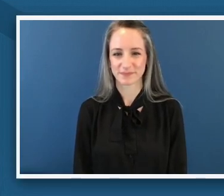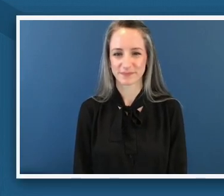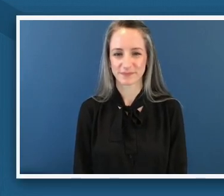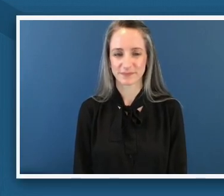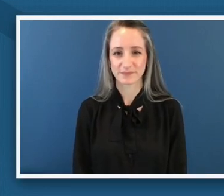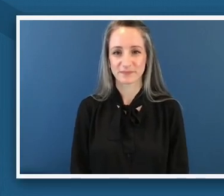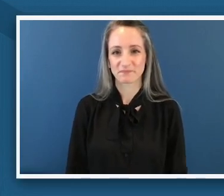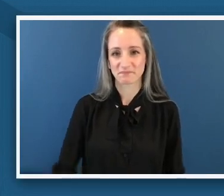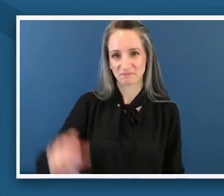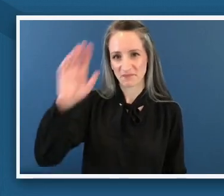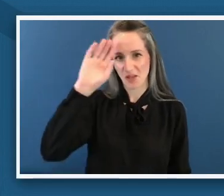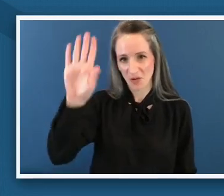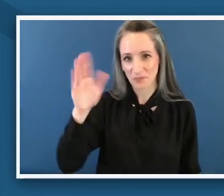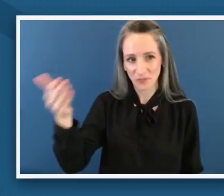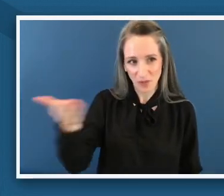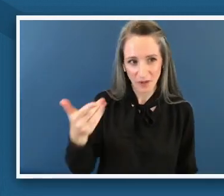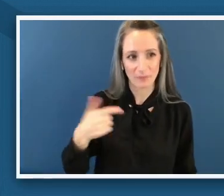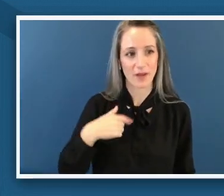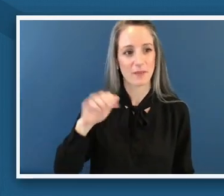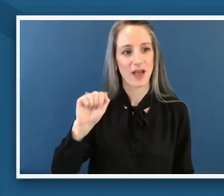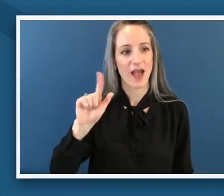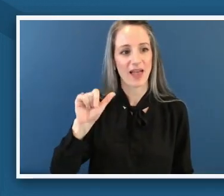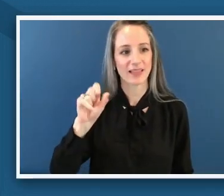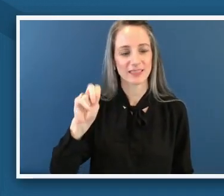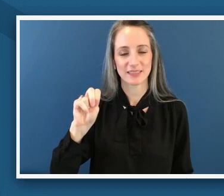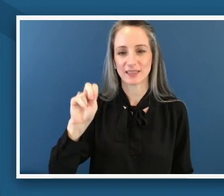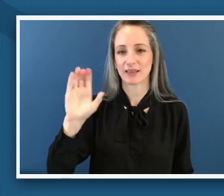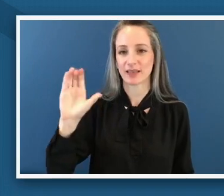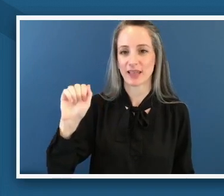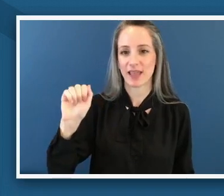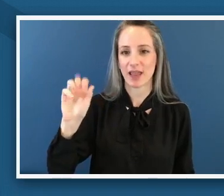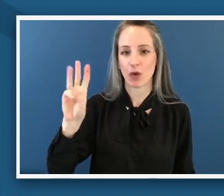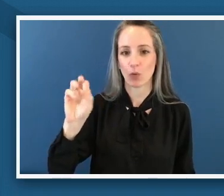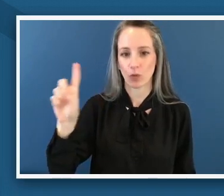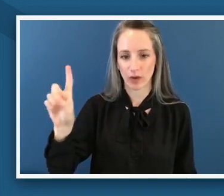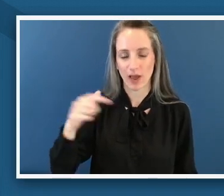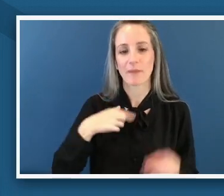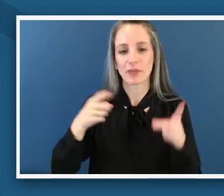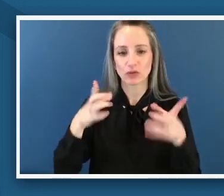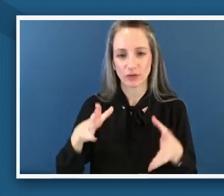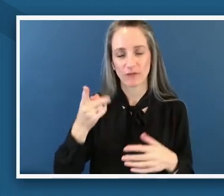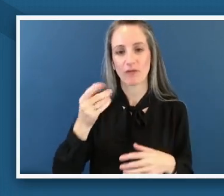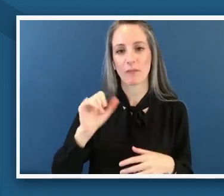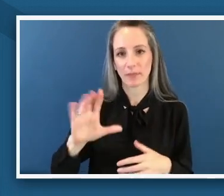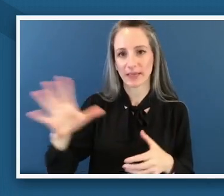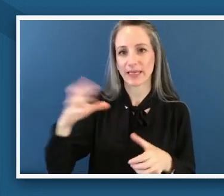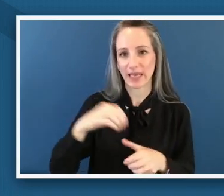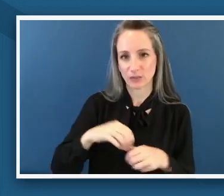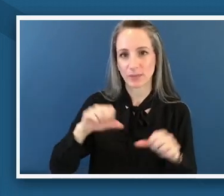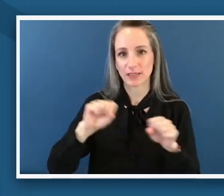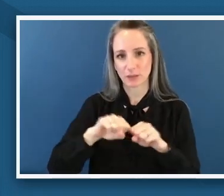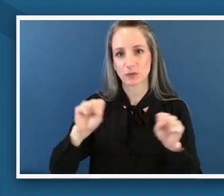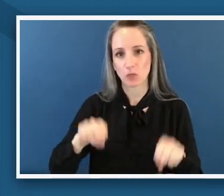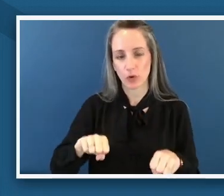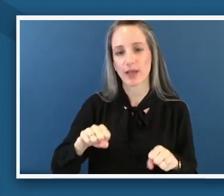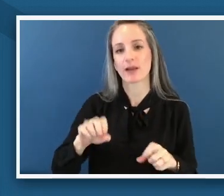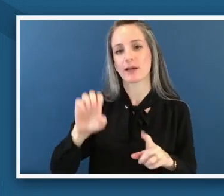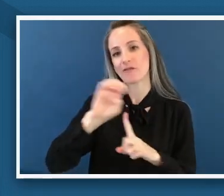Hello and welcome. I'm Allison Kaywood, and I'm the Director of Public Engagement at the Smithsonian Environmental Research Center in Edgewater,